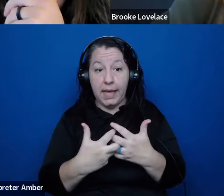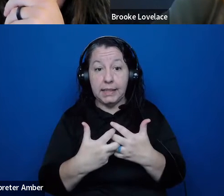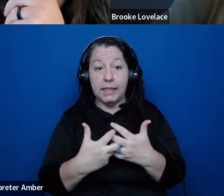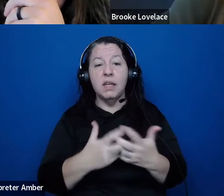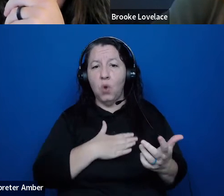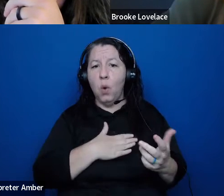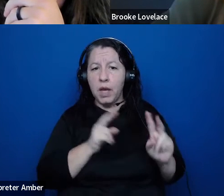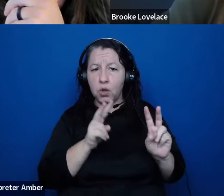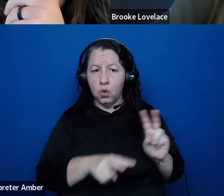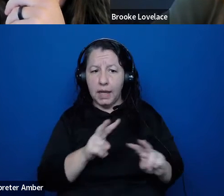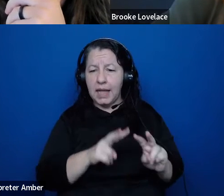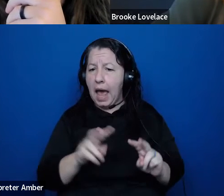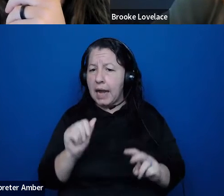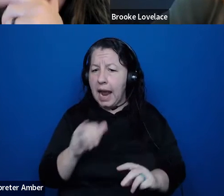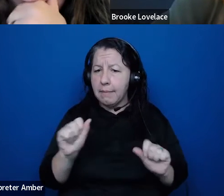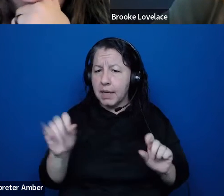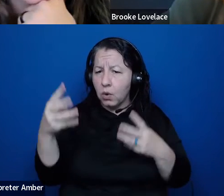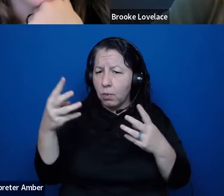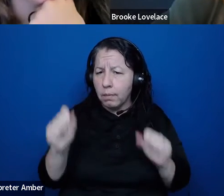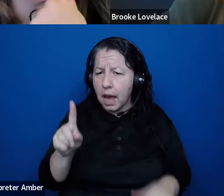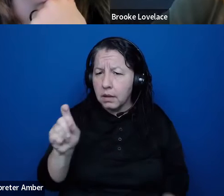Amy, are you able to pull that up, or?